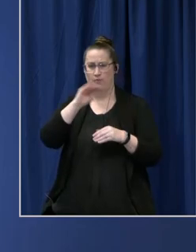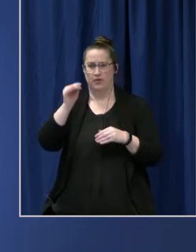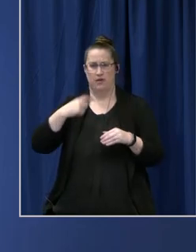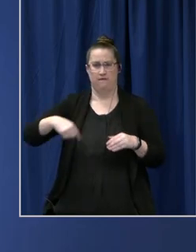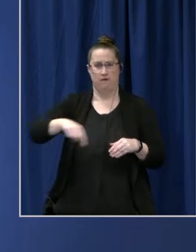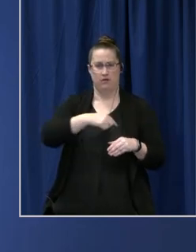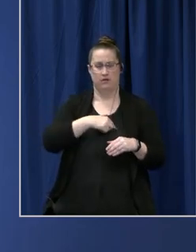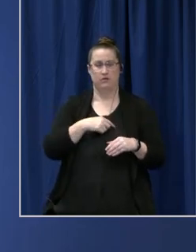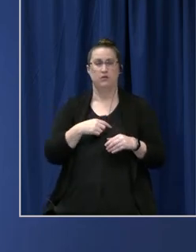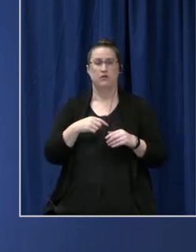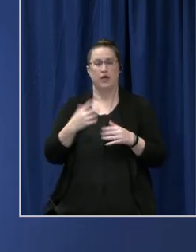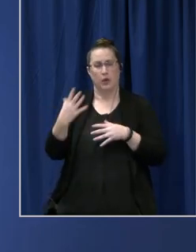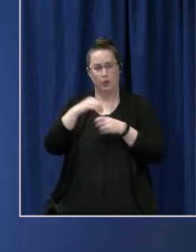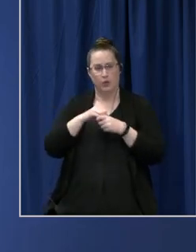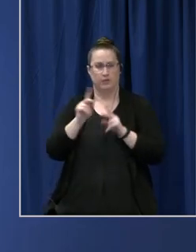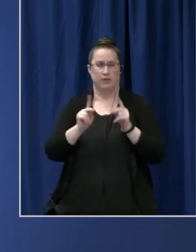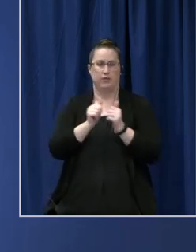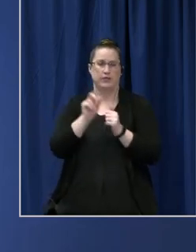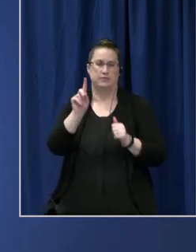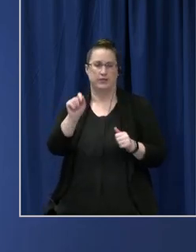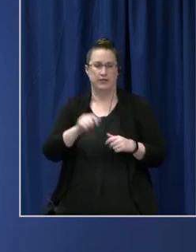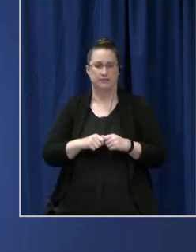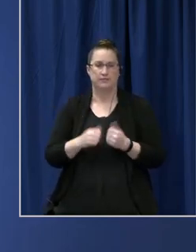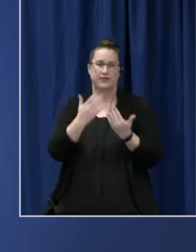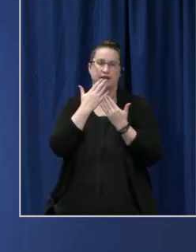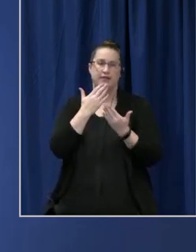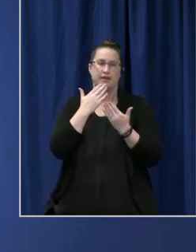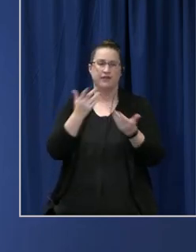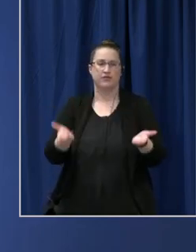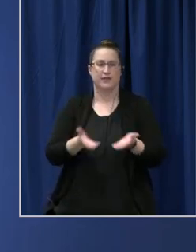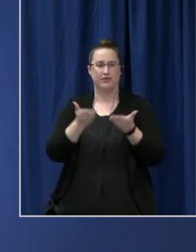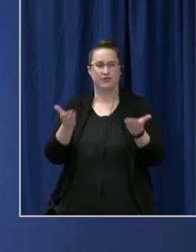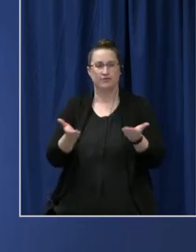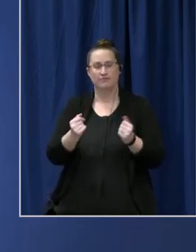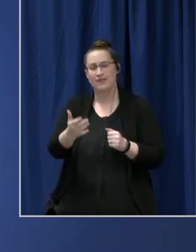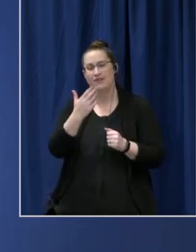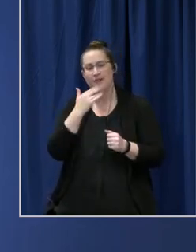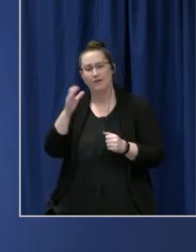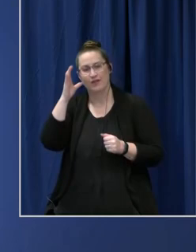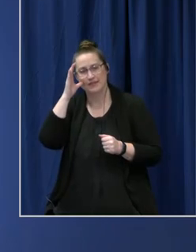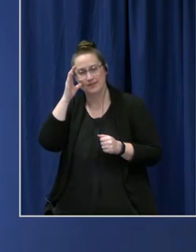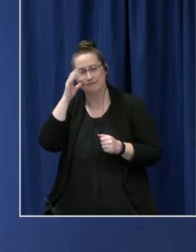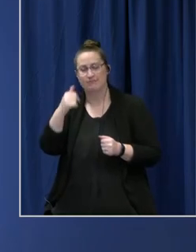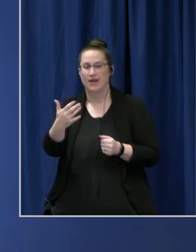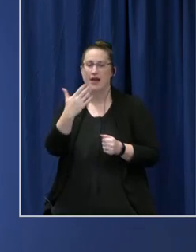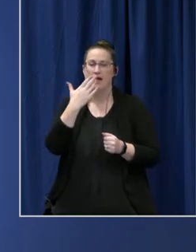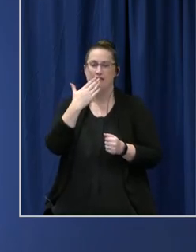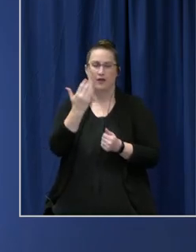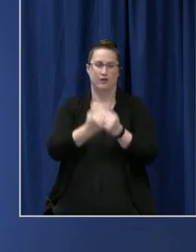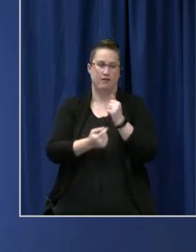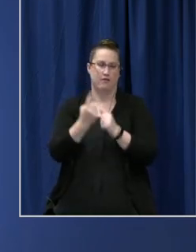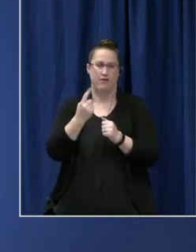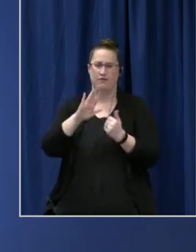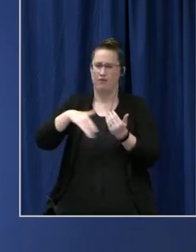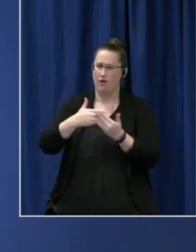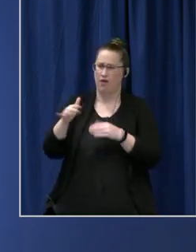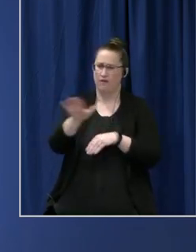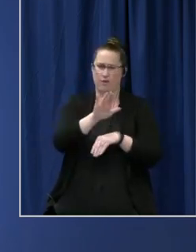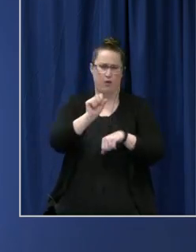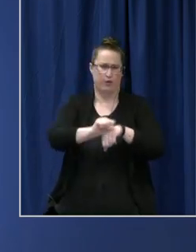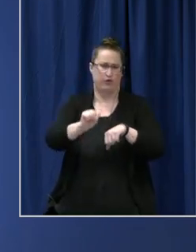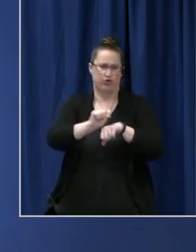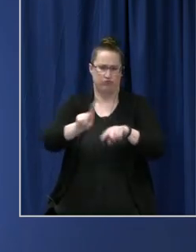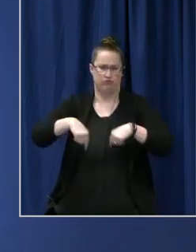those with disabilities included. Thank you for being here. Thank you for listening. And thank you to everyone for all the work you do on